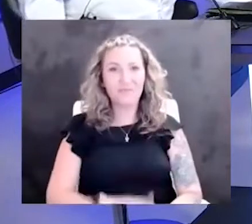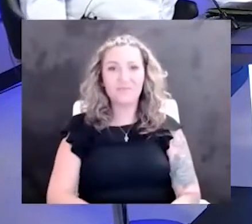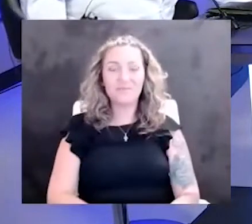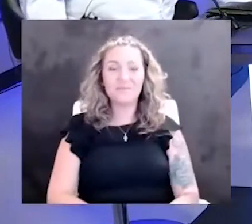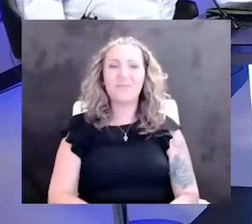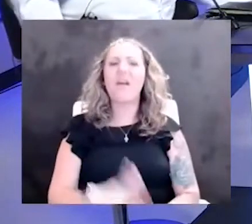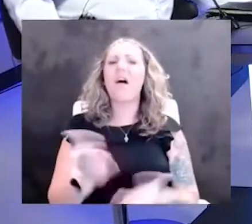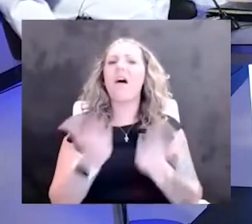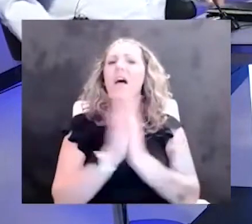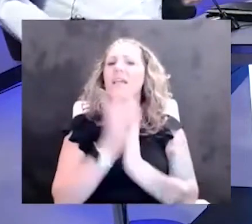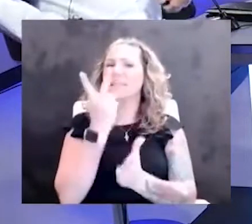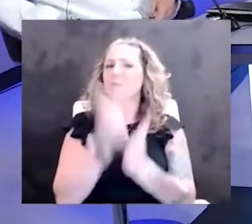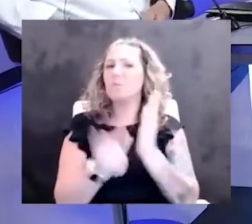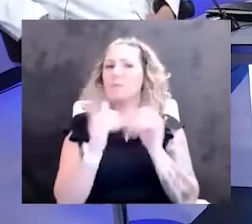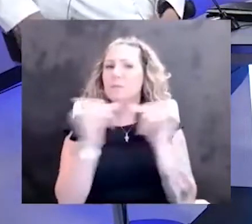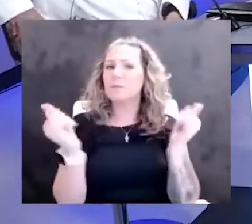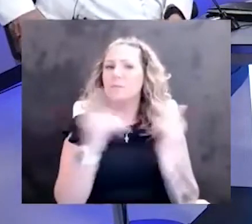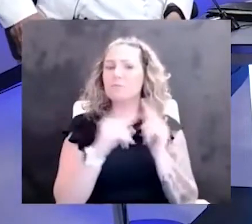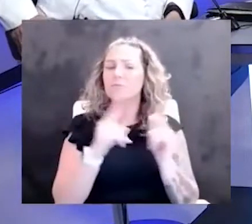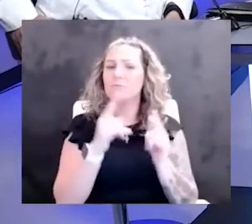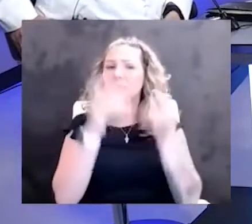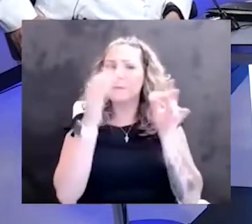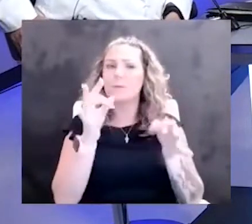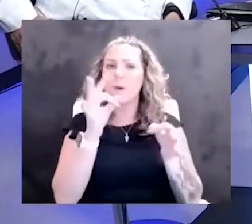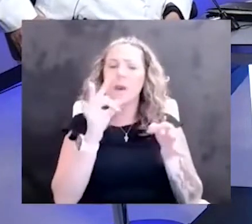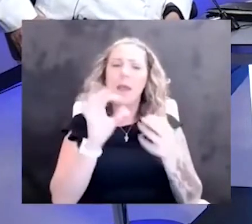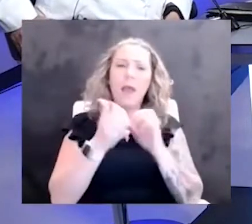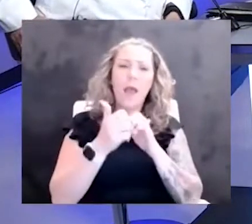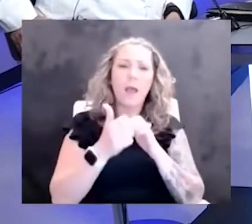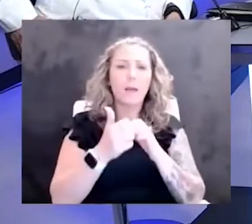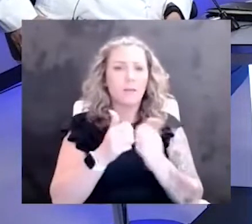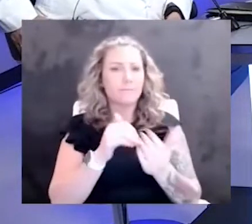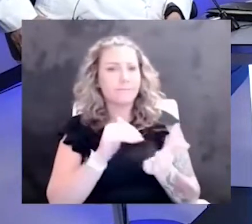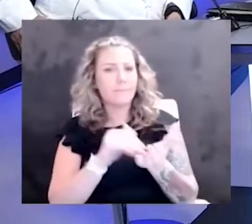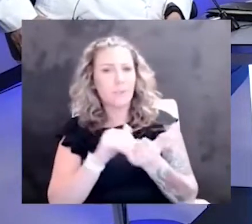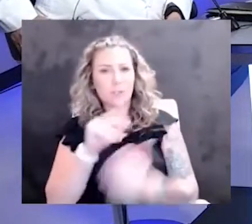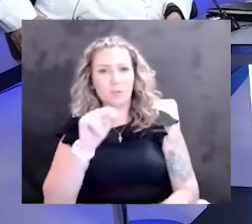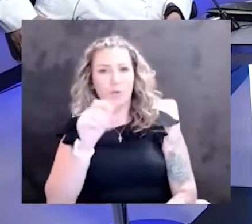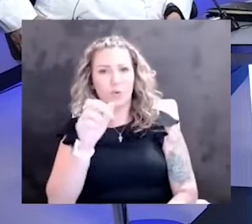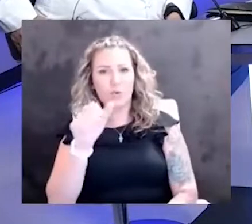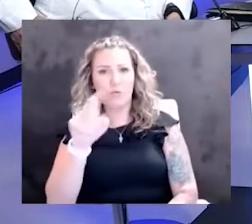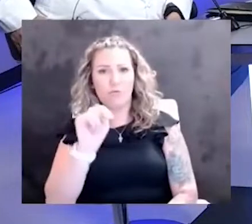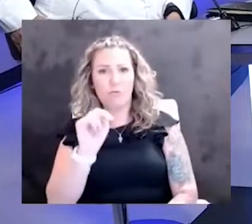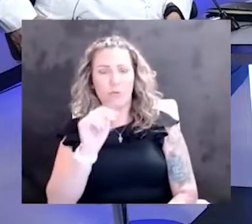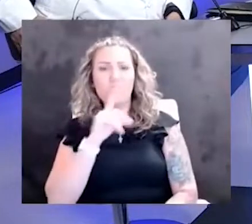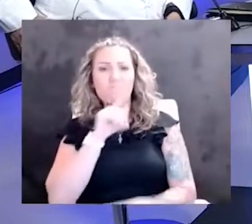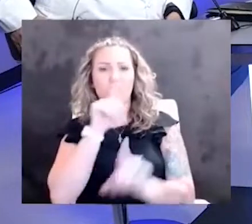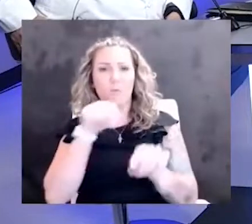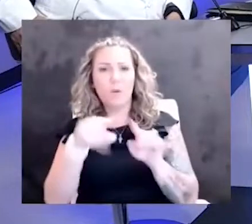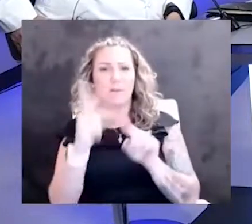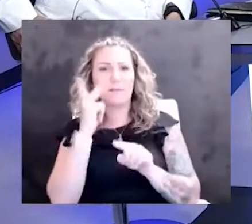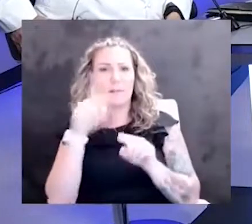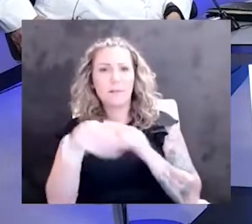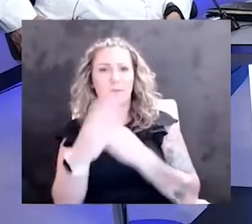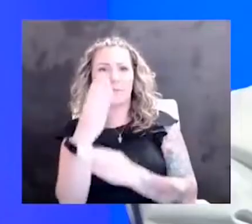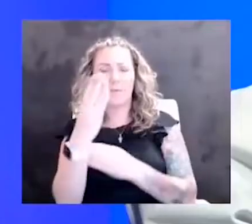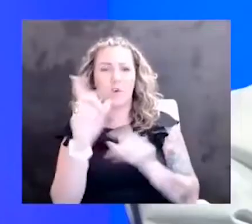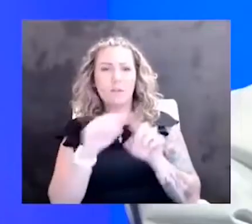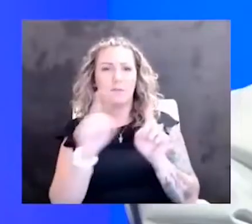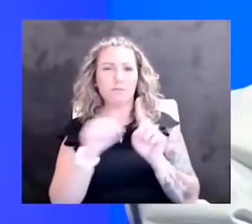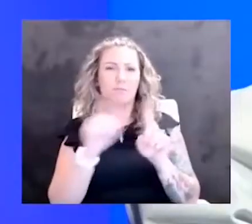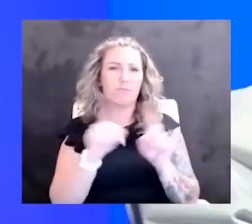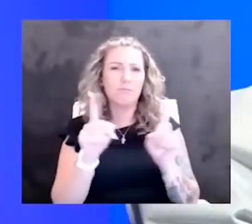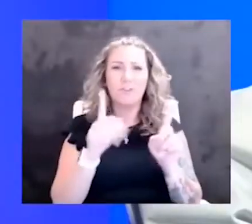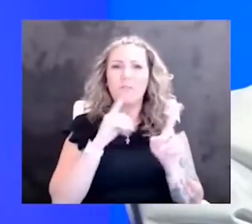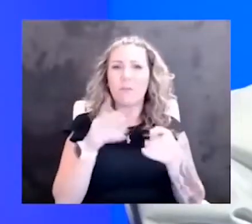ask them both at the same time, and then you guys can choose how you'd like to do them. For Dr. Norman, we're already seeing, and we were reporting on this morning, different tactics that different